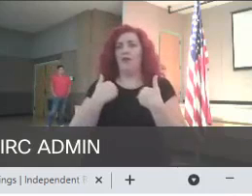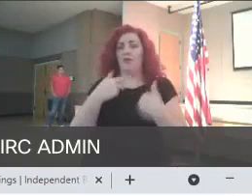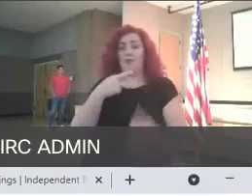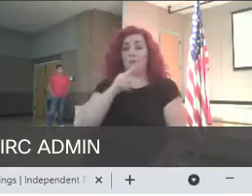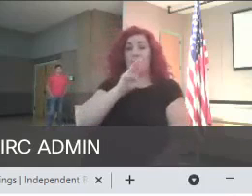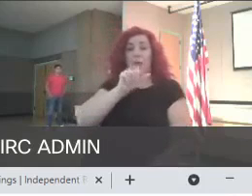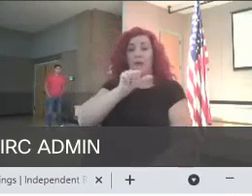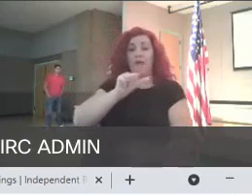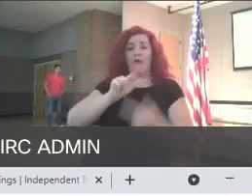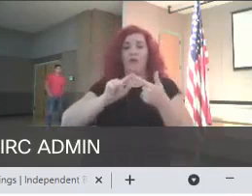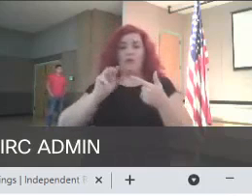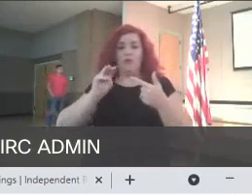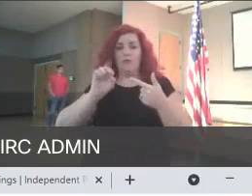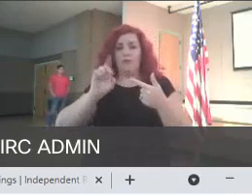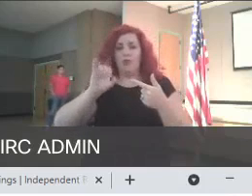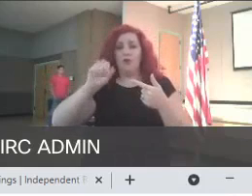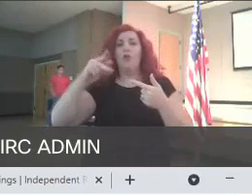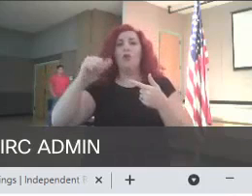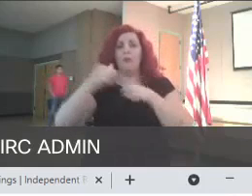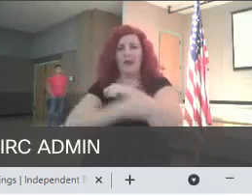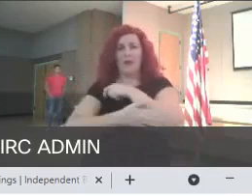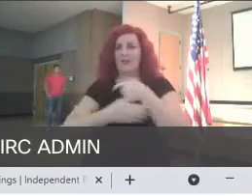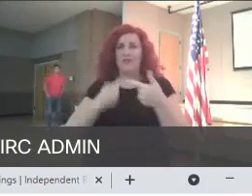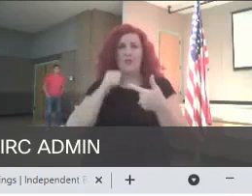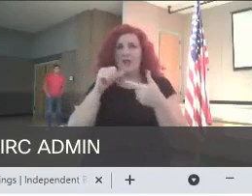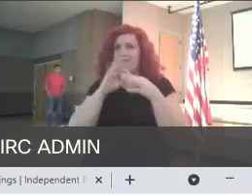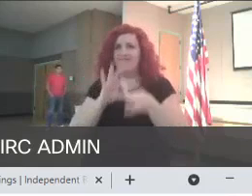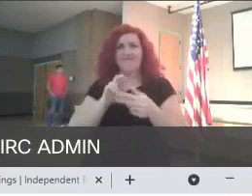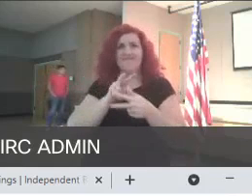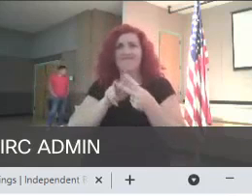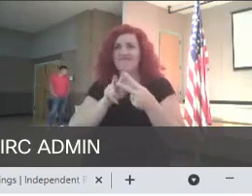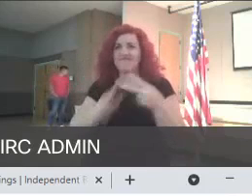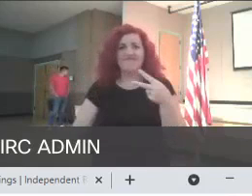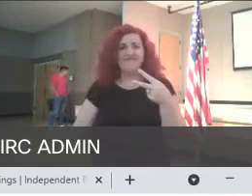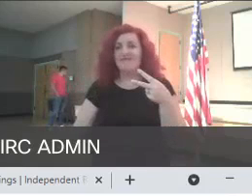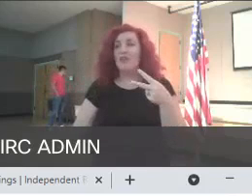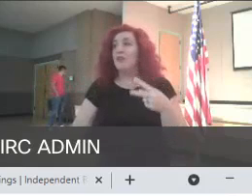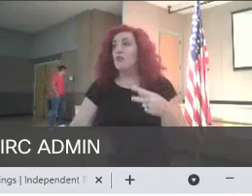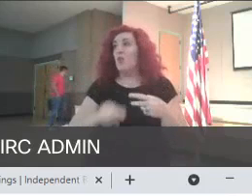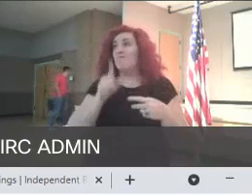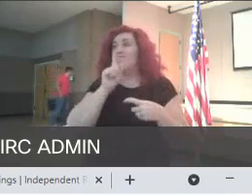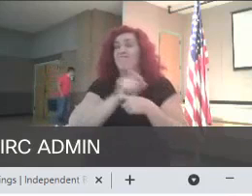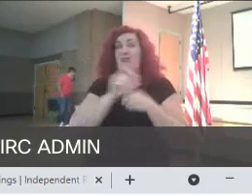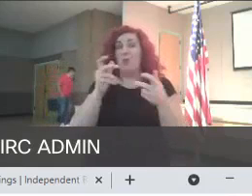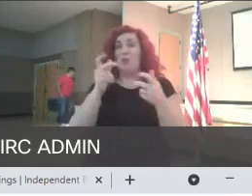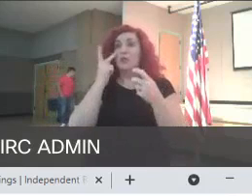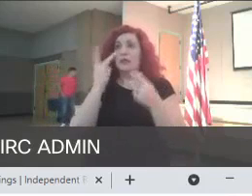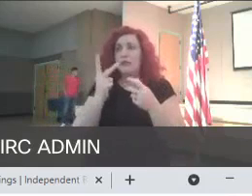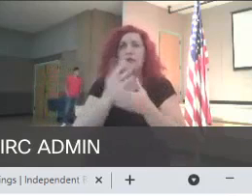or Maricopa County. So would really like to see